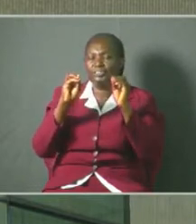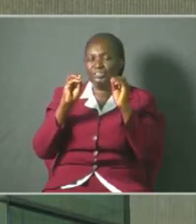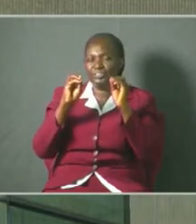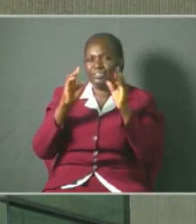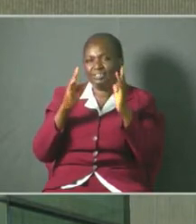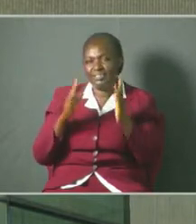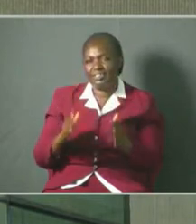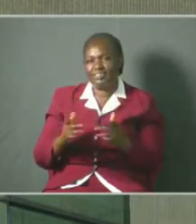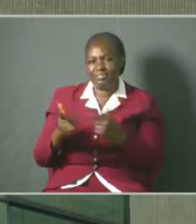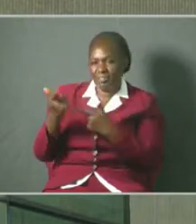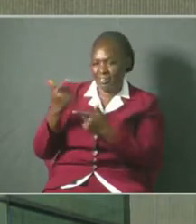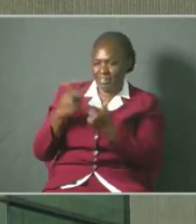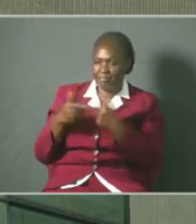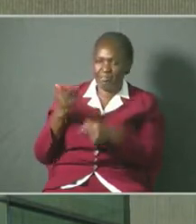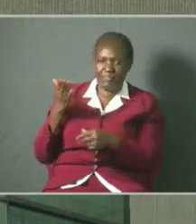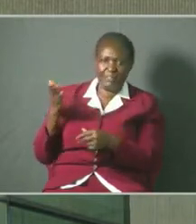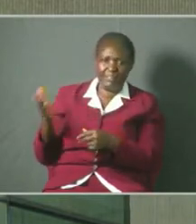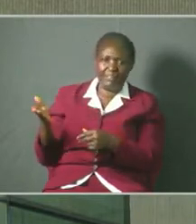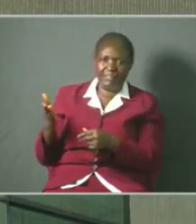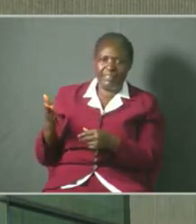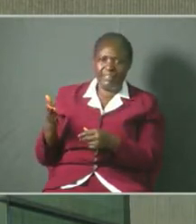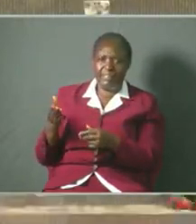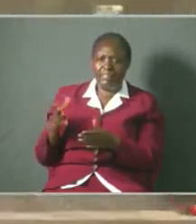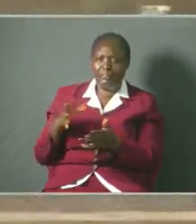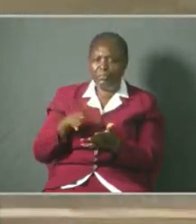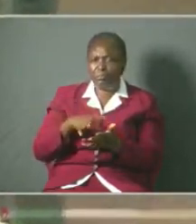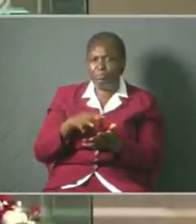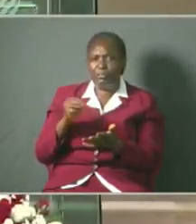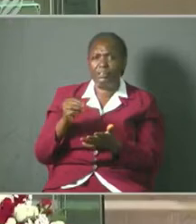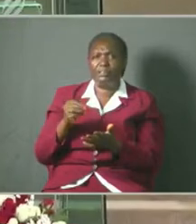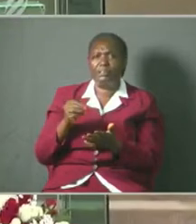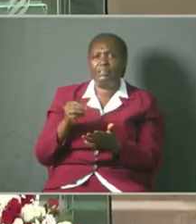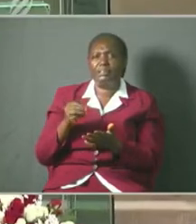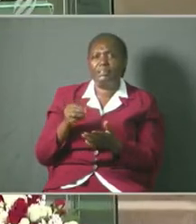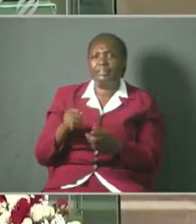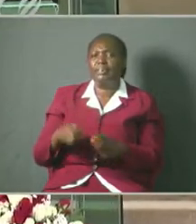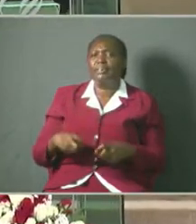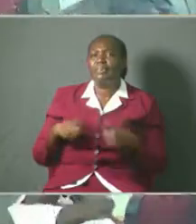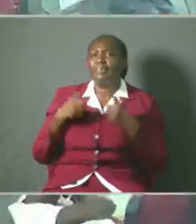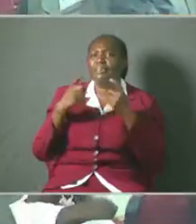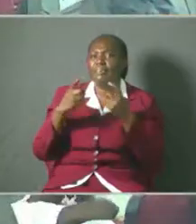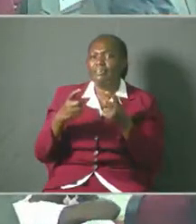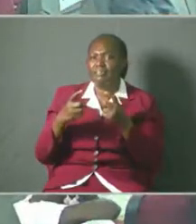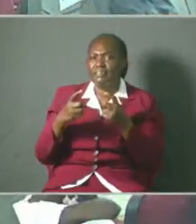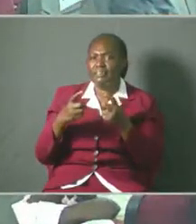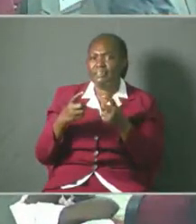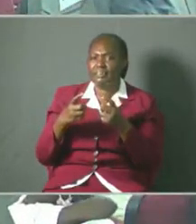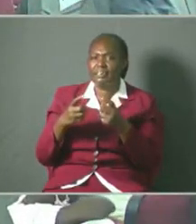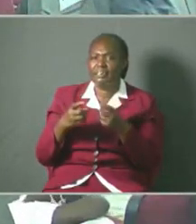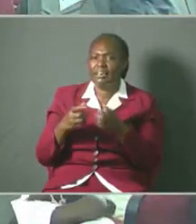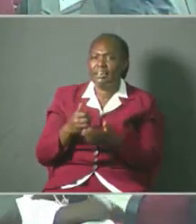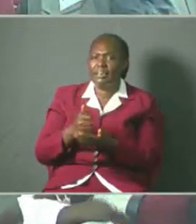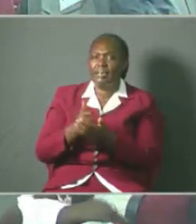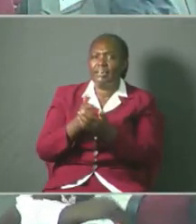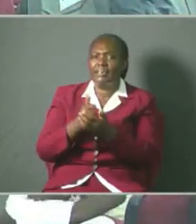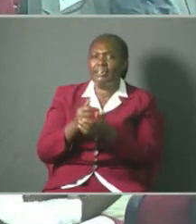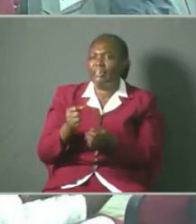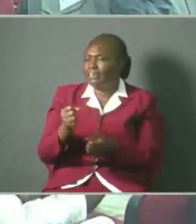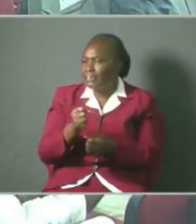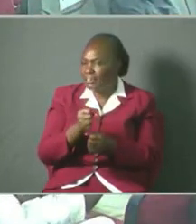their small token of appreciation. And Elder will help us give them